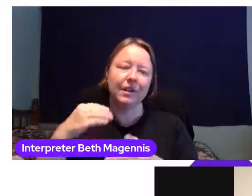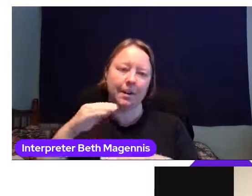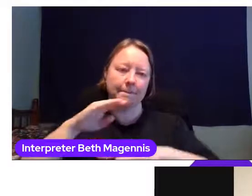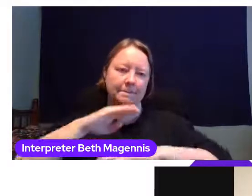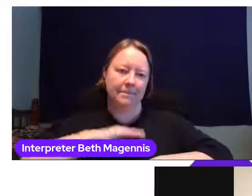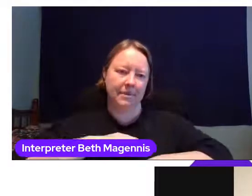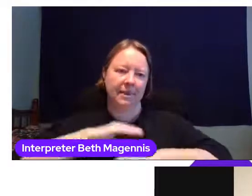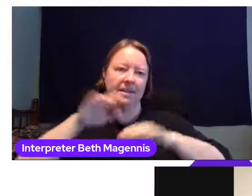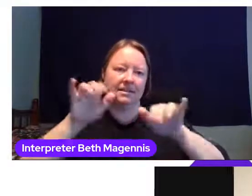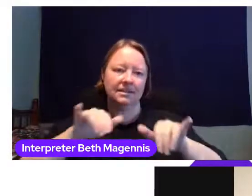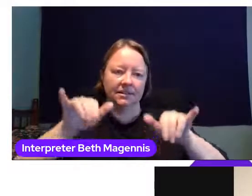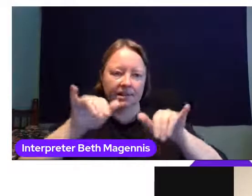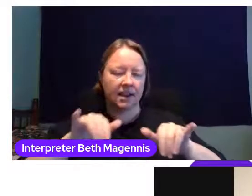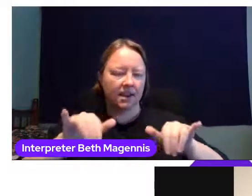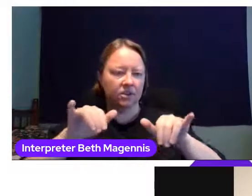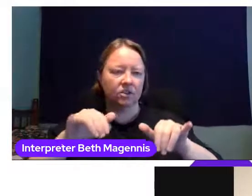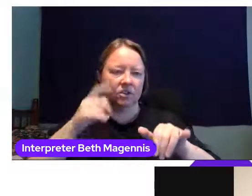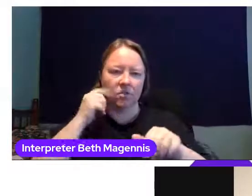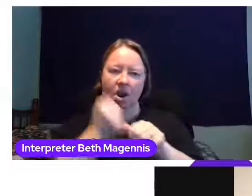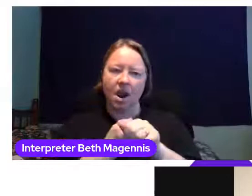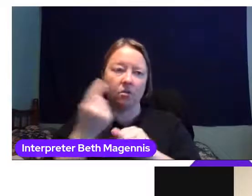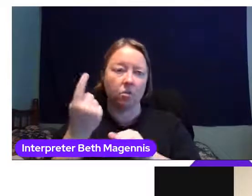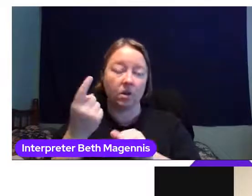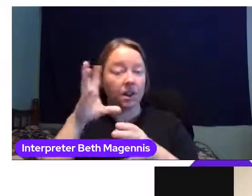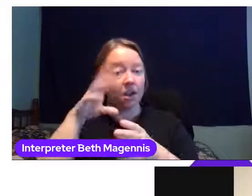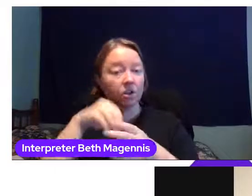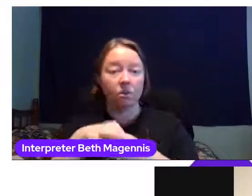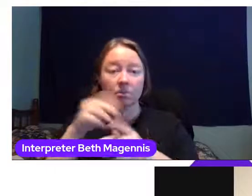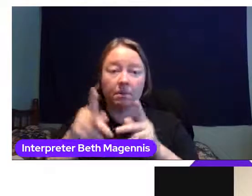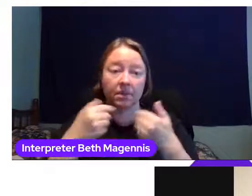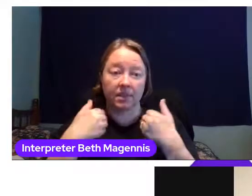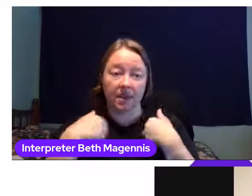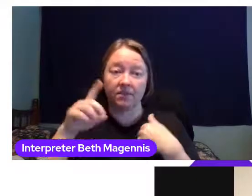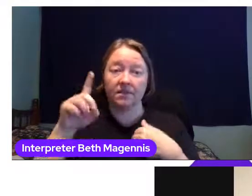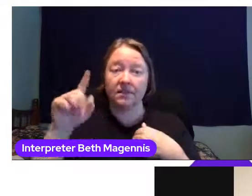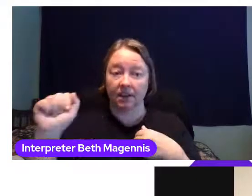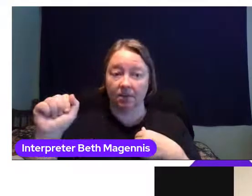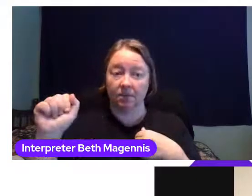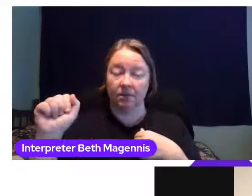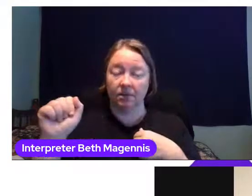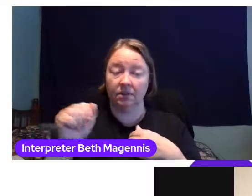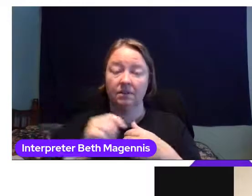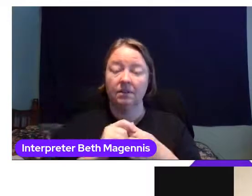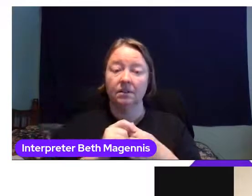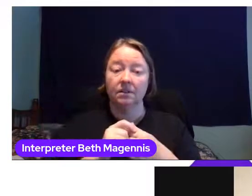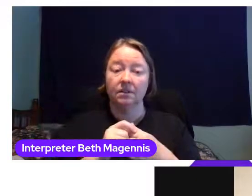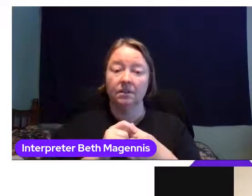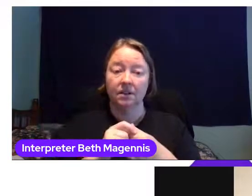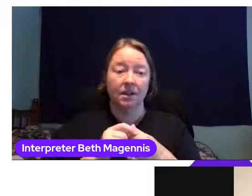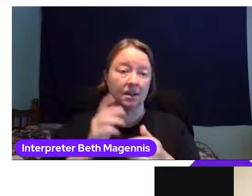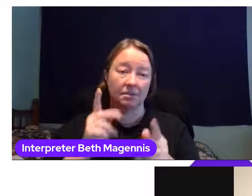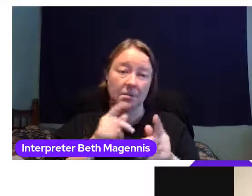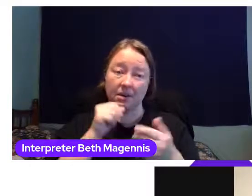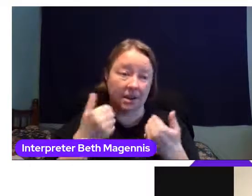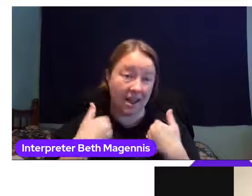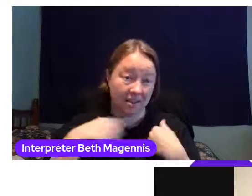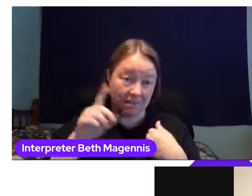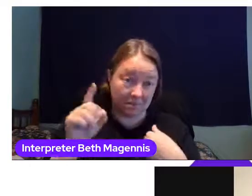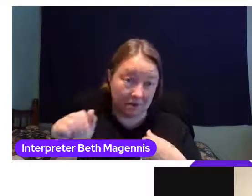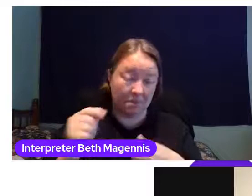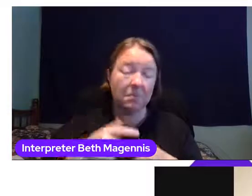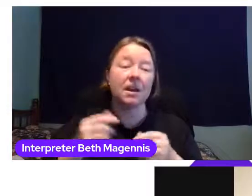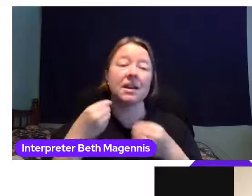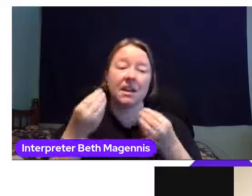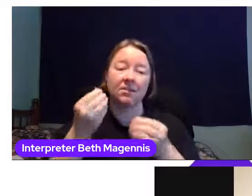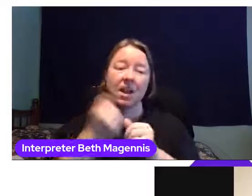for anyone. And, you know, that includes disabled, you know, and not, but, you know, giving them the equal access